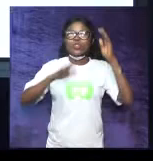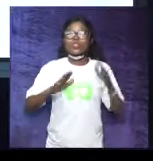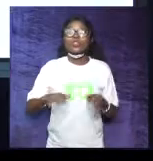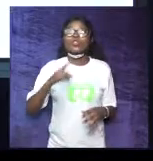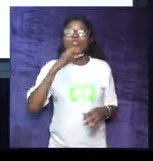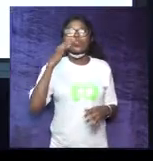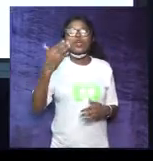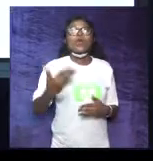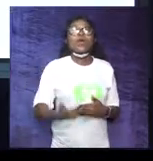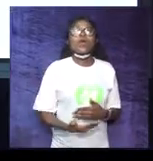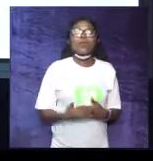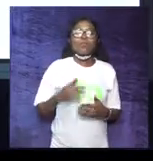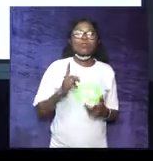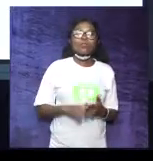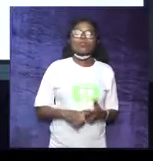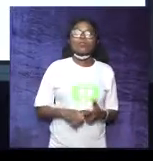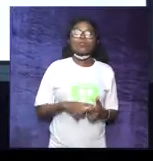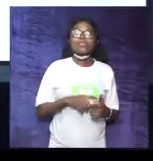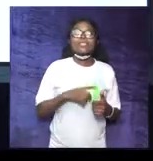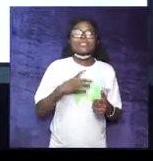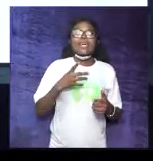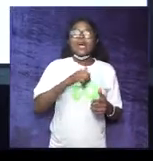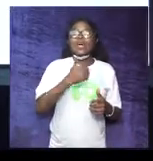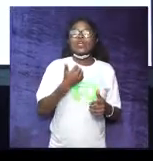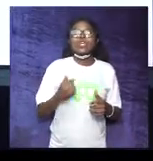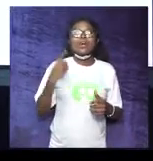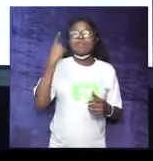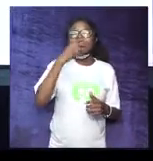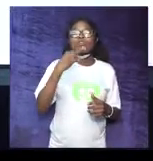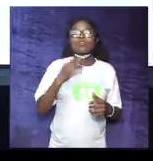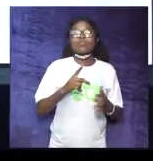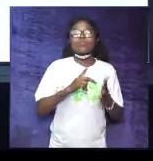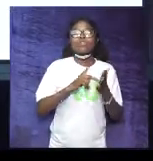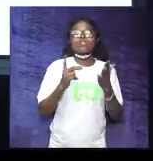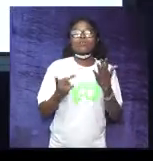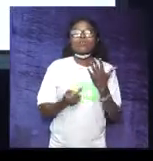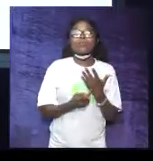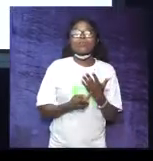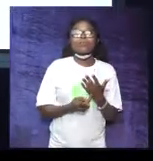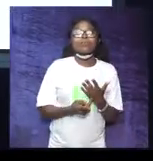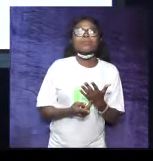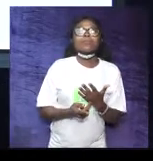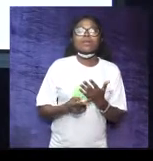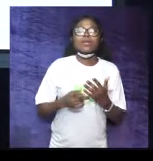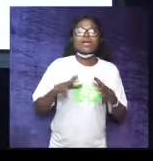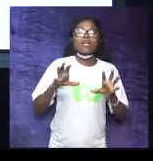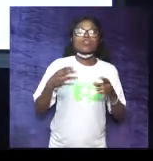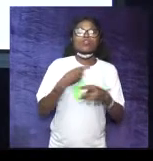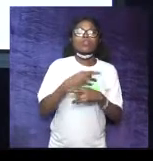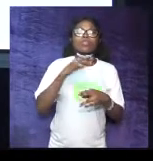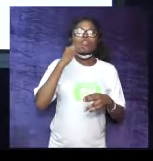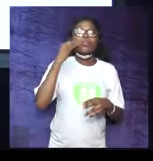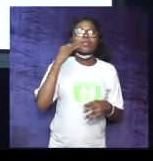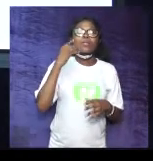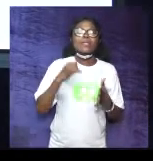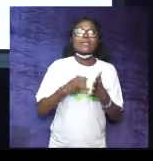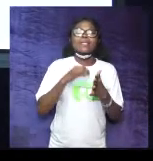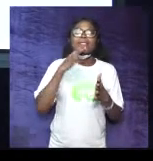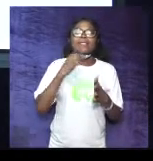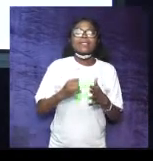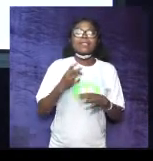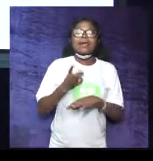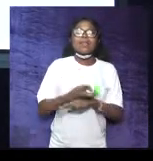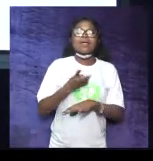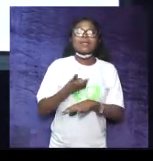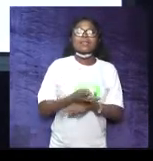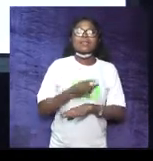Hello children, you are welcome to this segment of the program, The Classroom in Your Home. It is mathematics